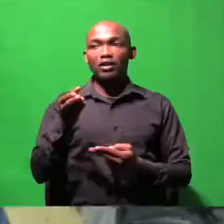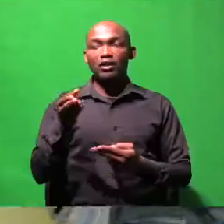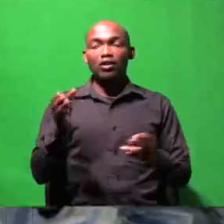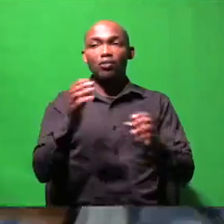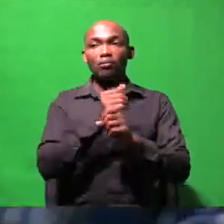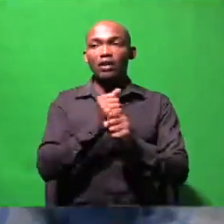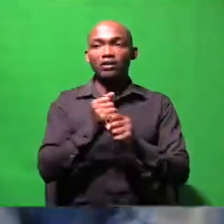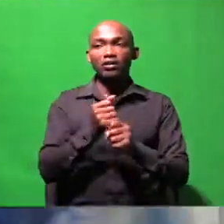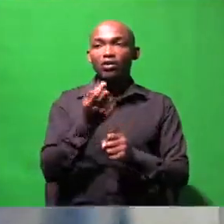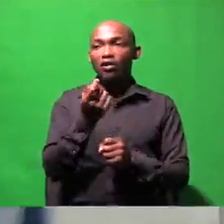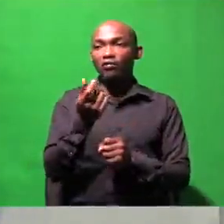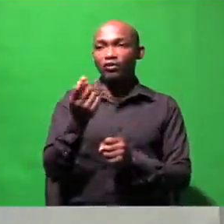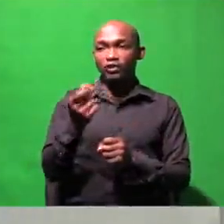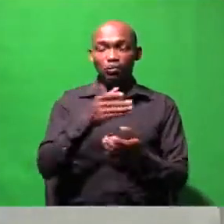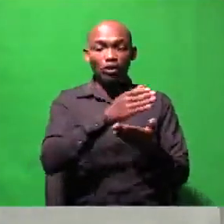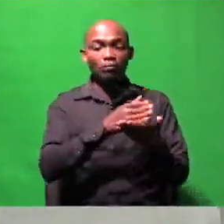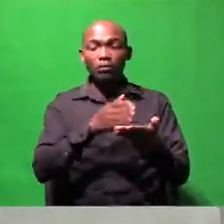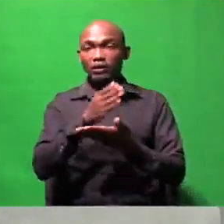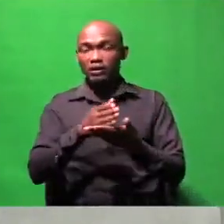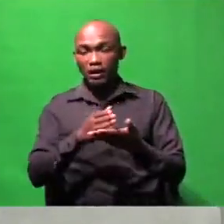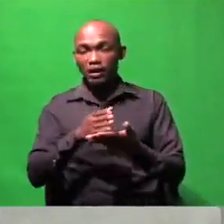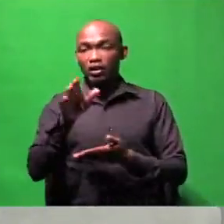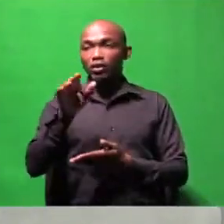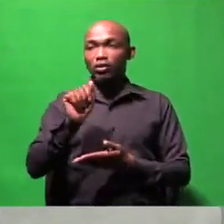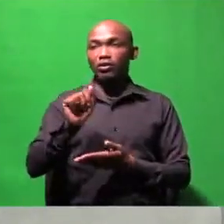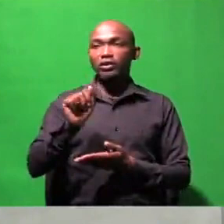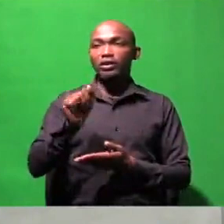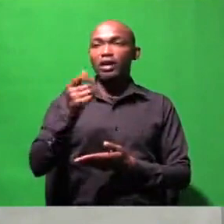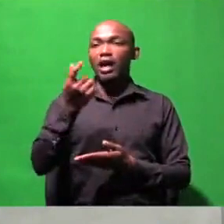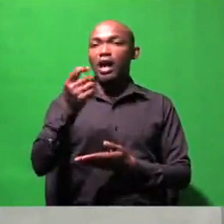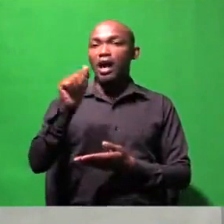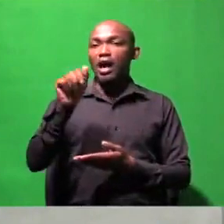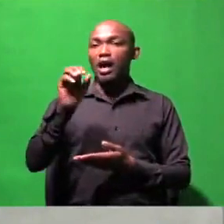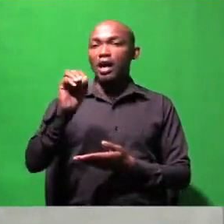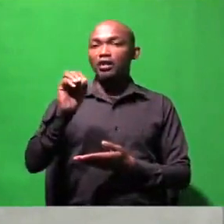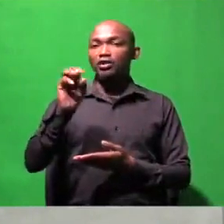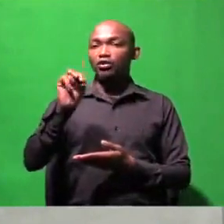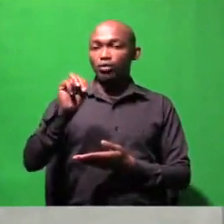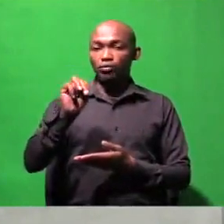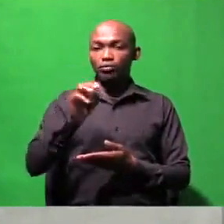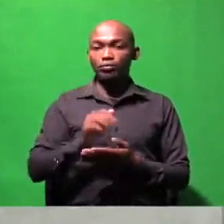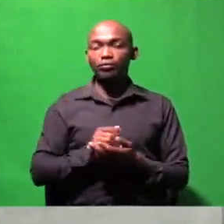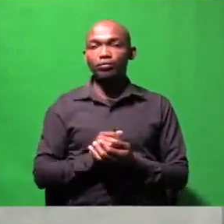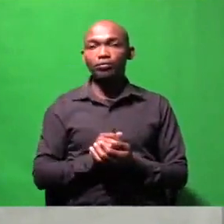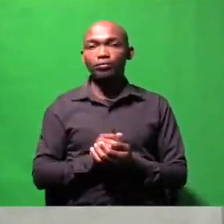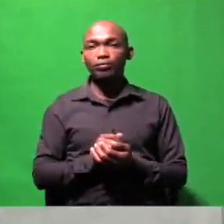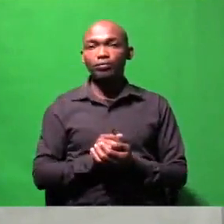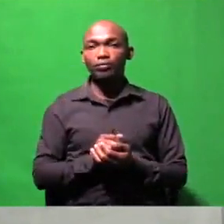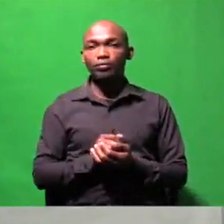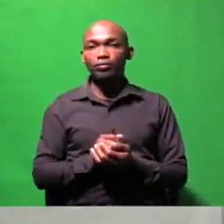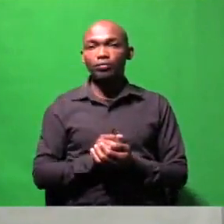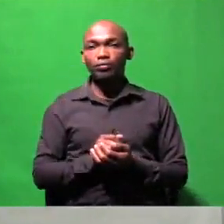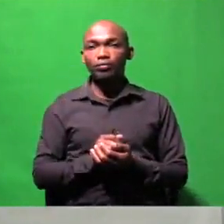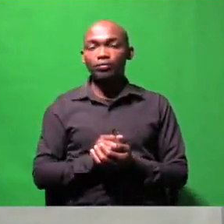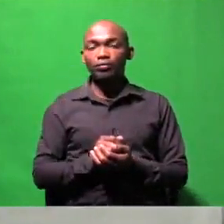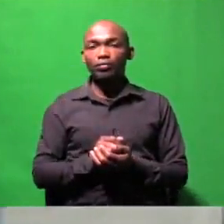one. The second one is atoms can neither